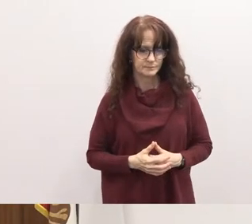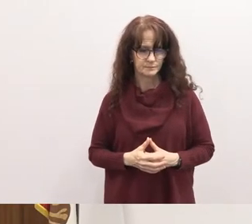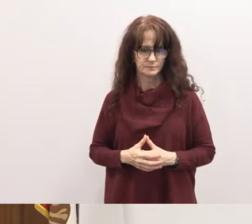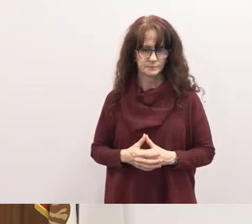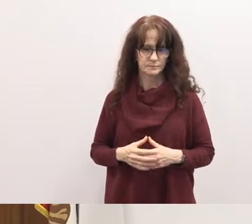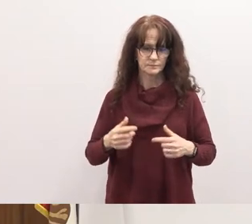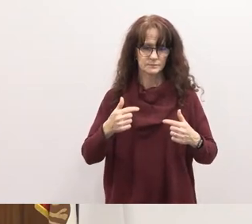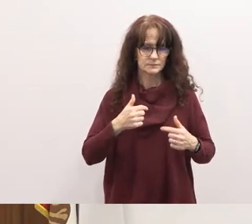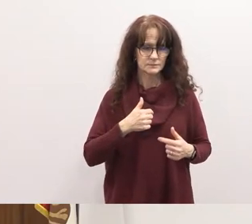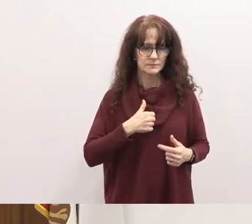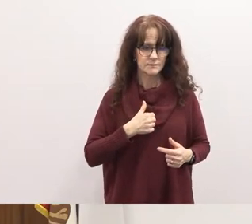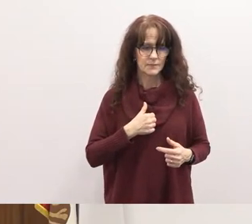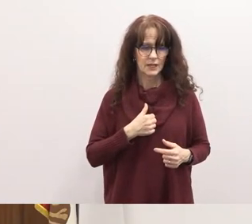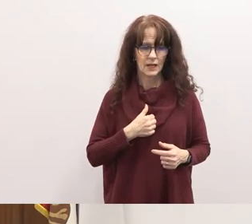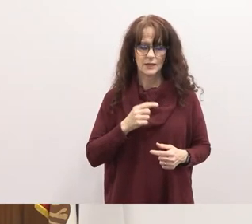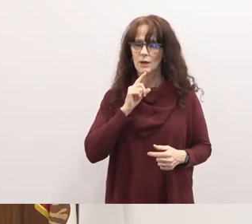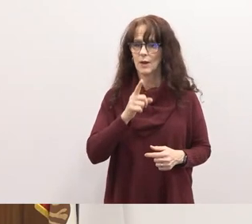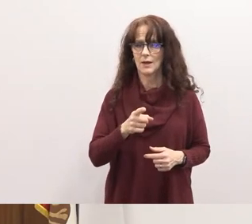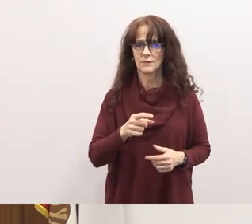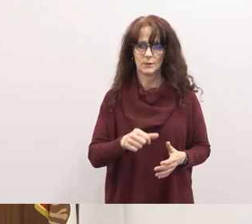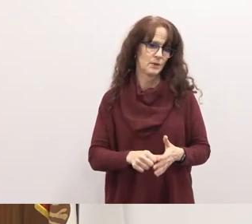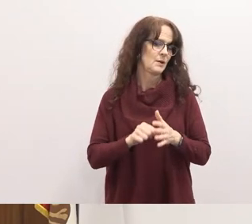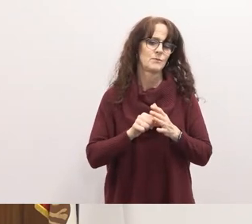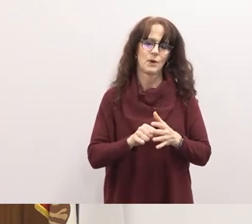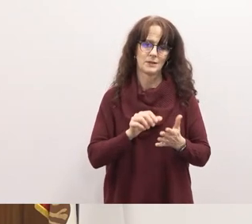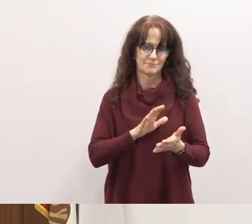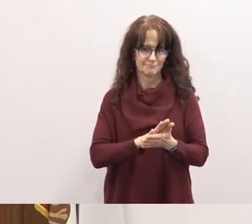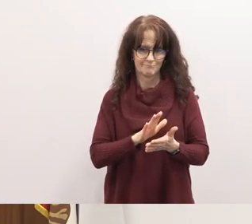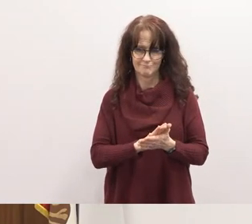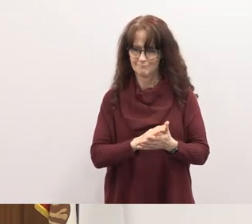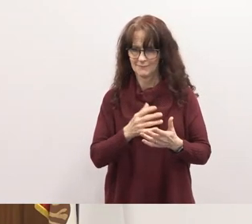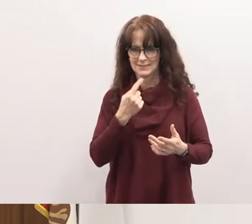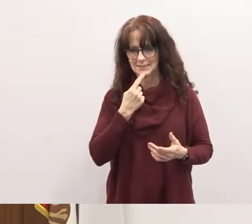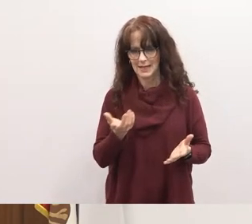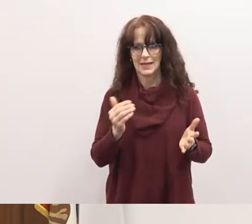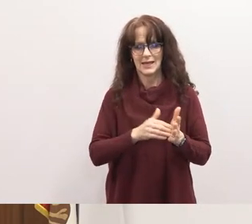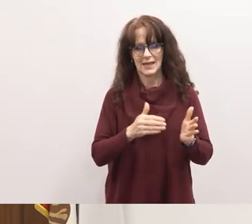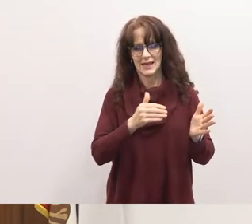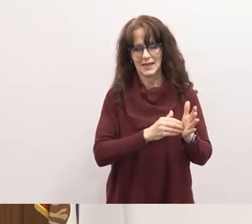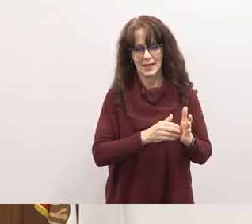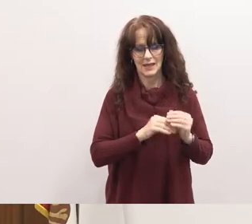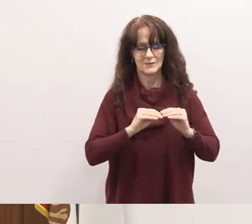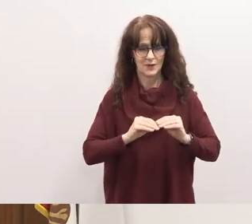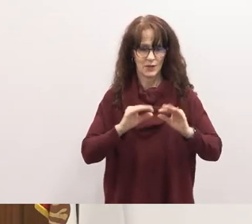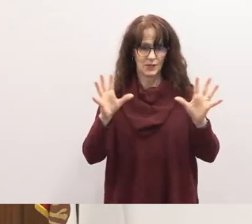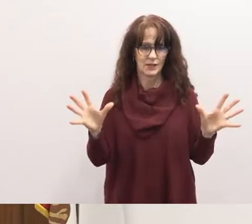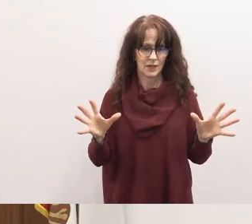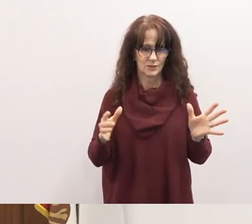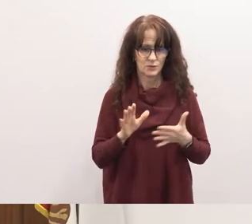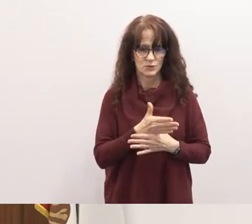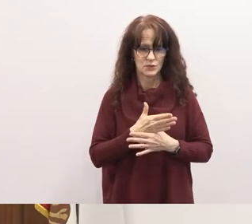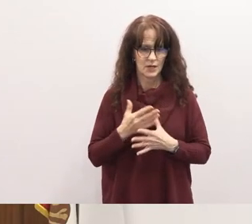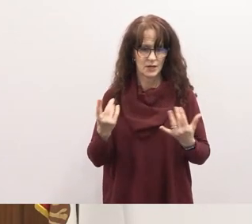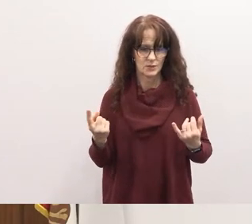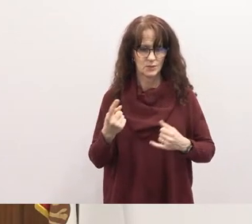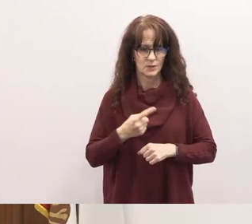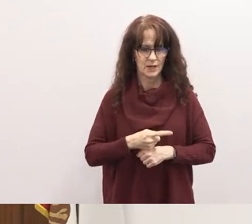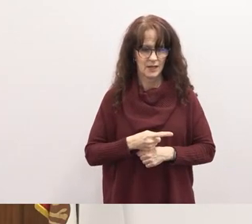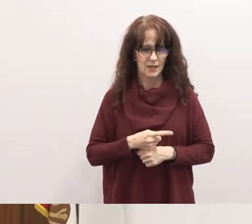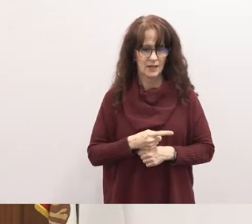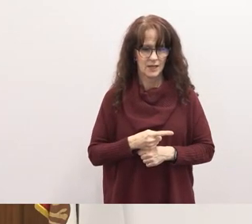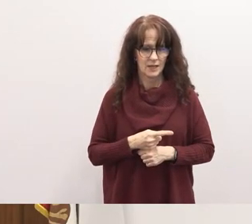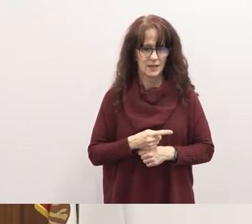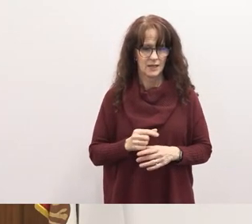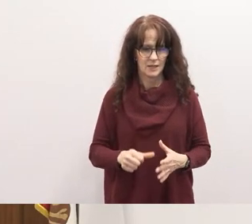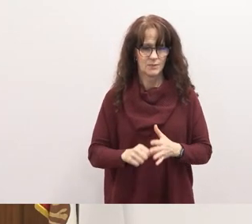Well, I don't think I need to reiterate how much of a superstar you are because it has been very clear by what you've shared today. I'm